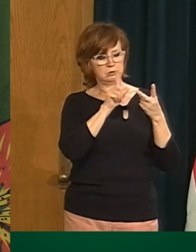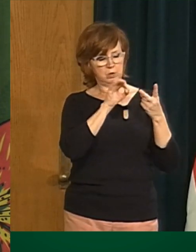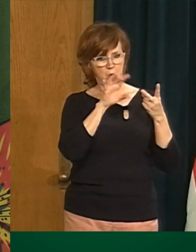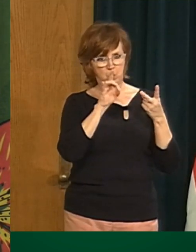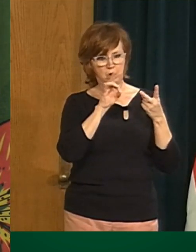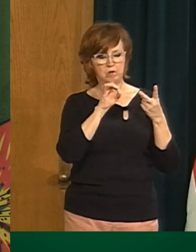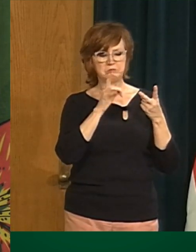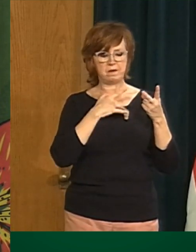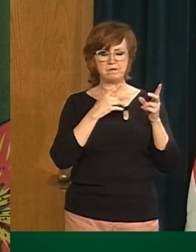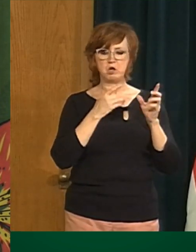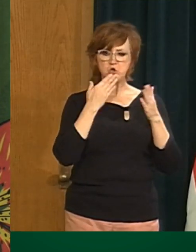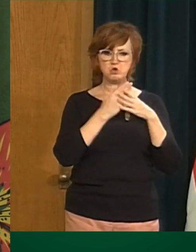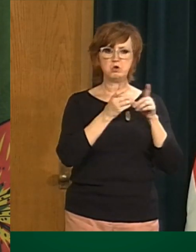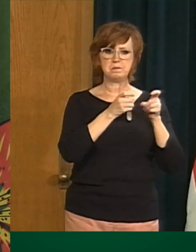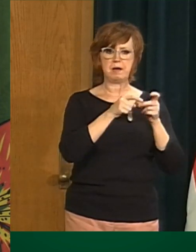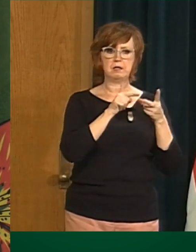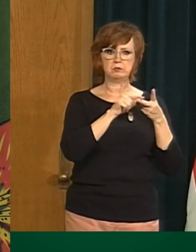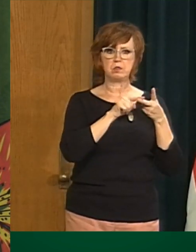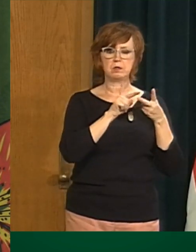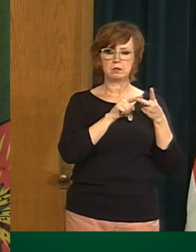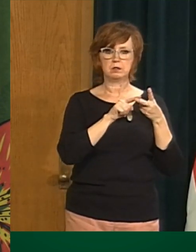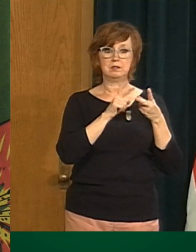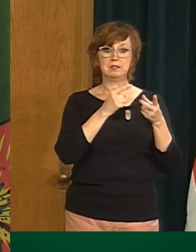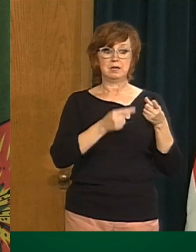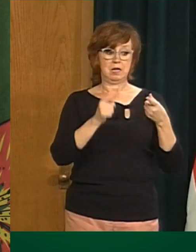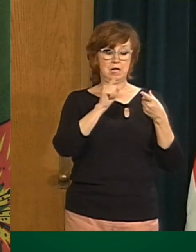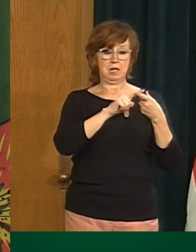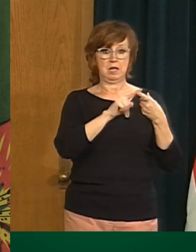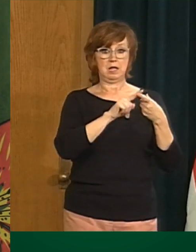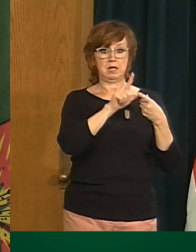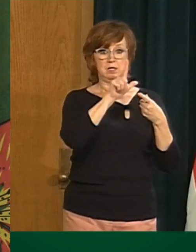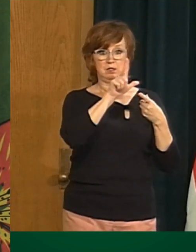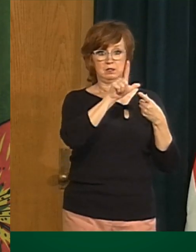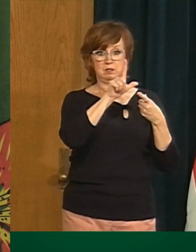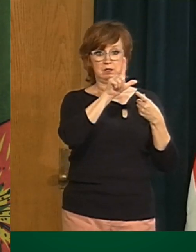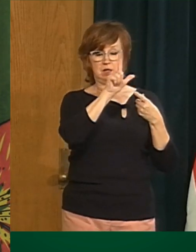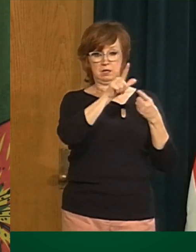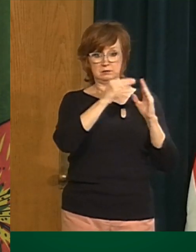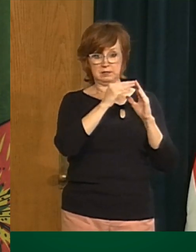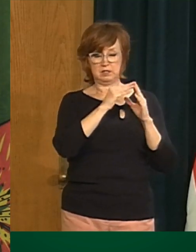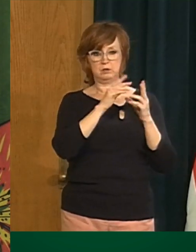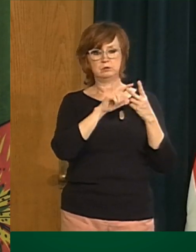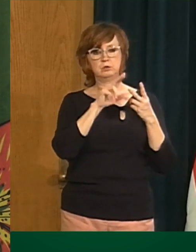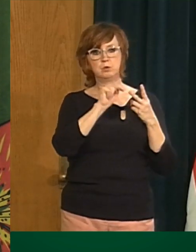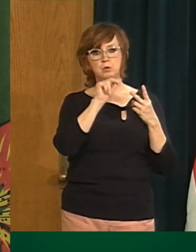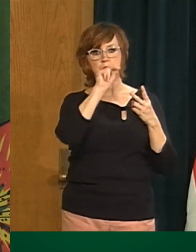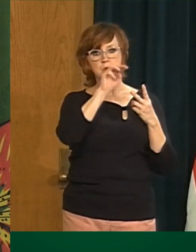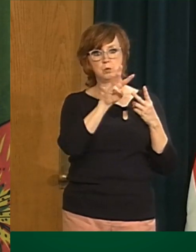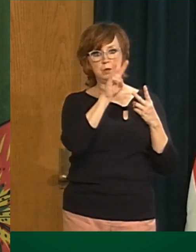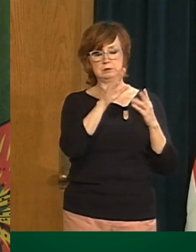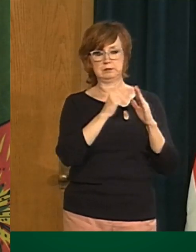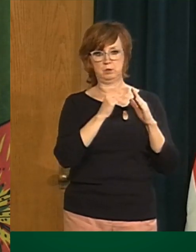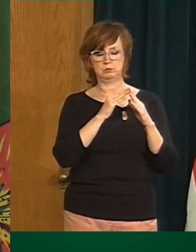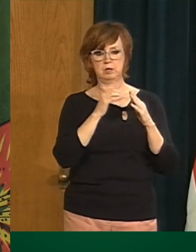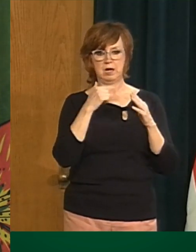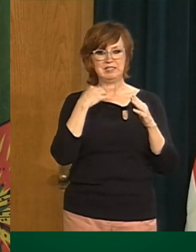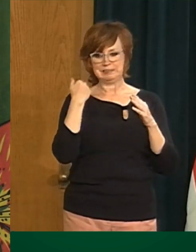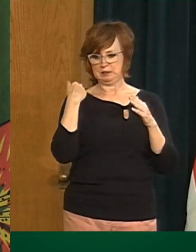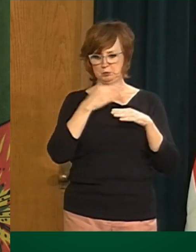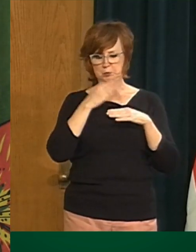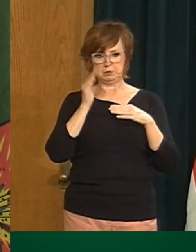most in particularly the cases in Loche and throughout the Northwest. And I spent the weekend talking to northern